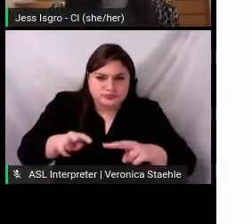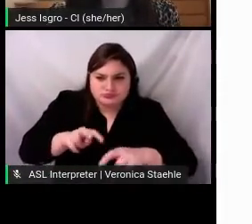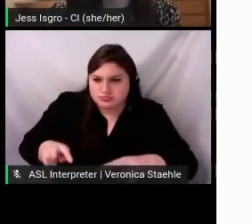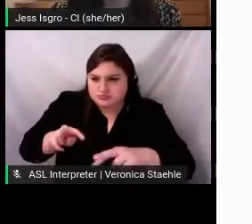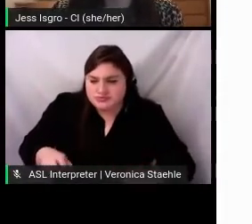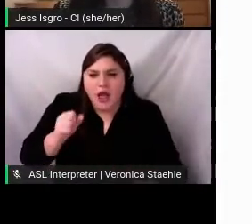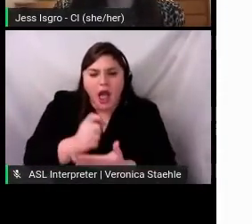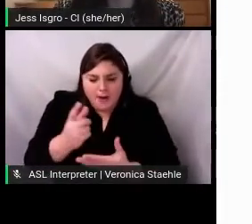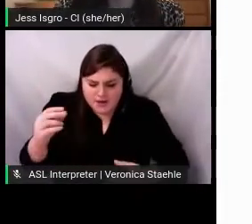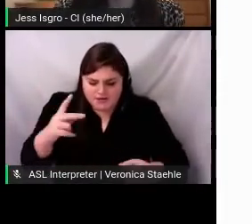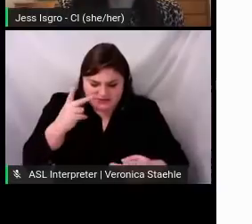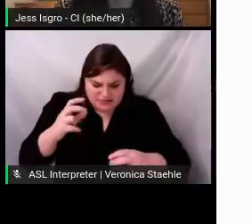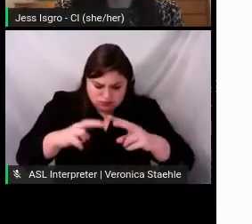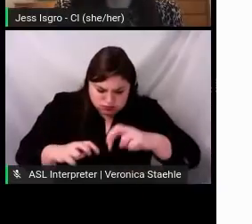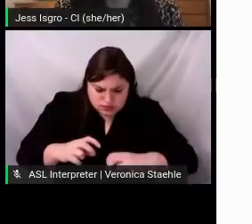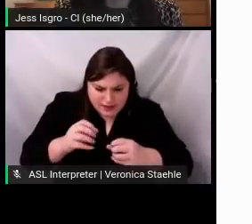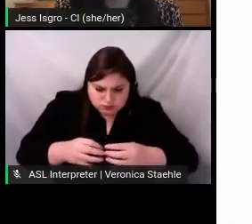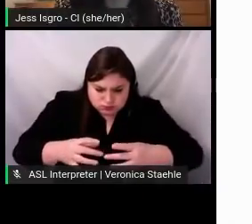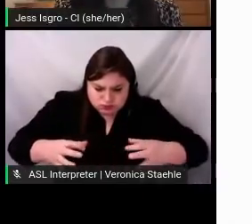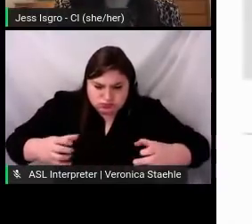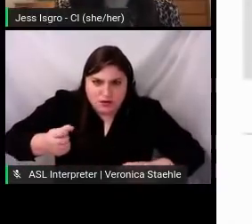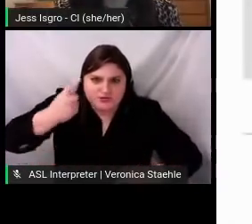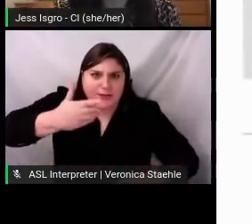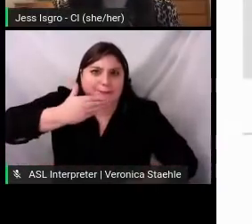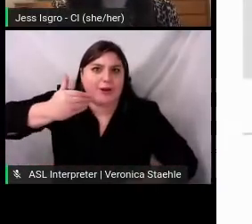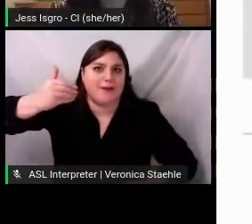fuller picture of your audience's behavior.